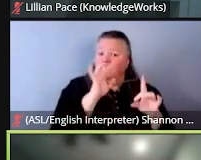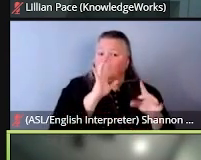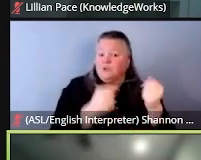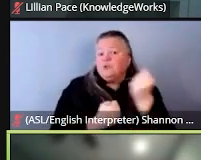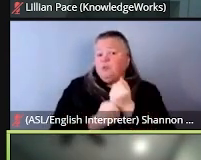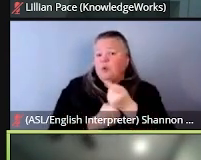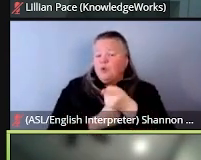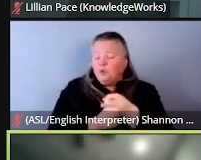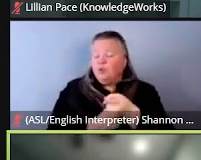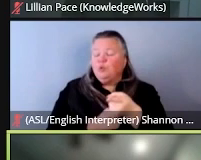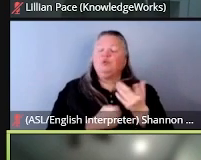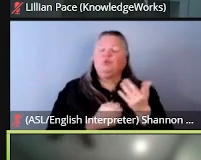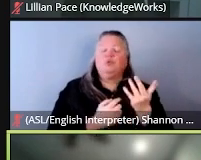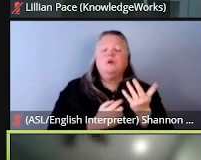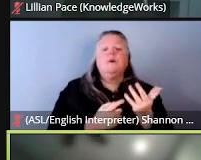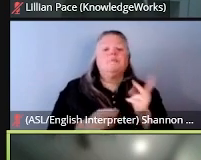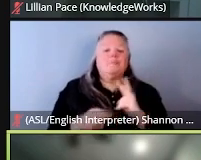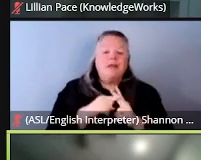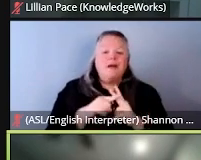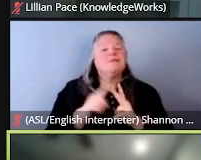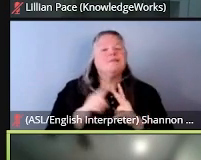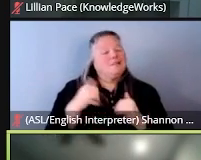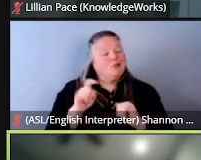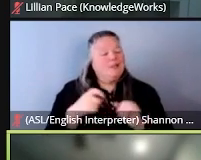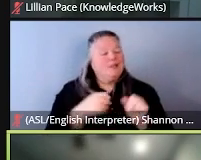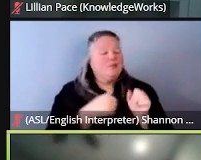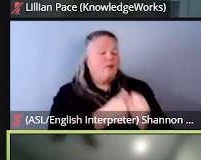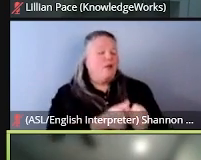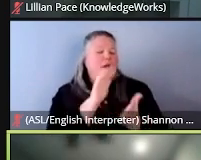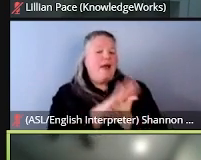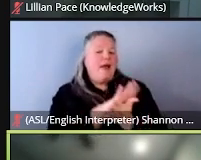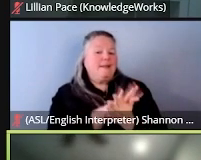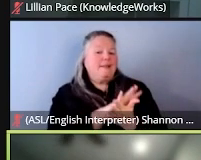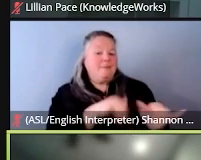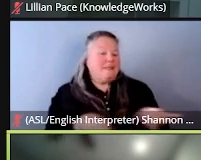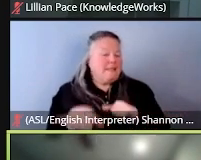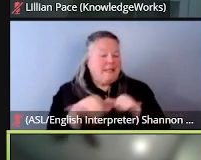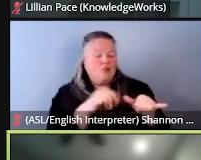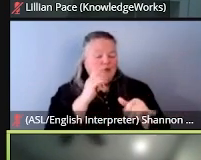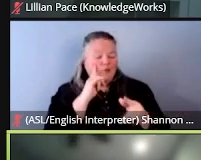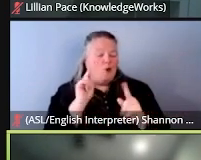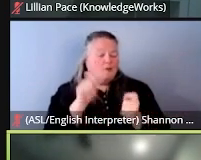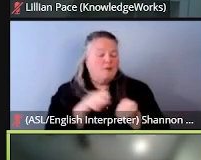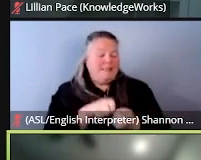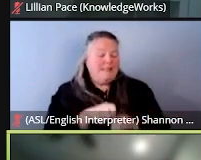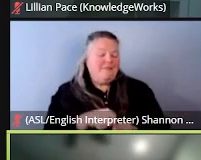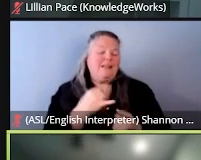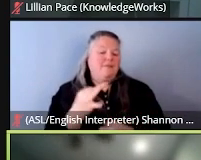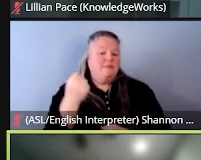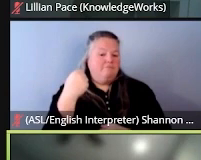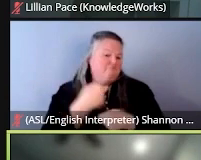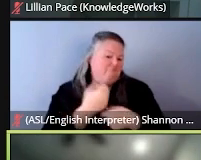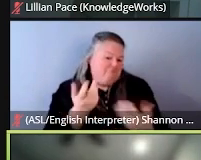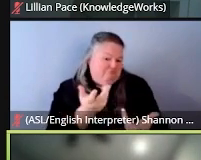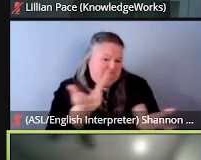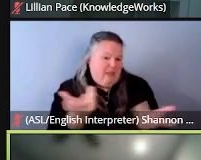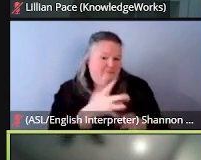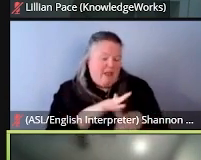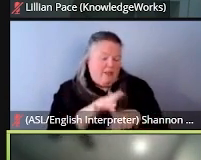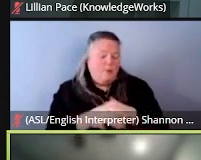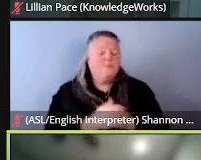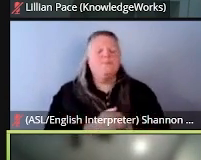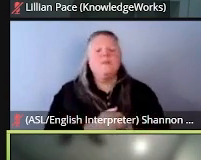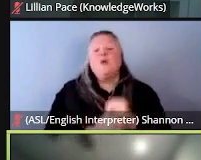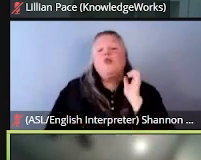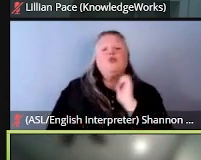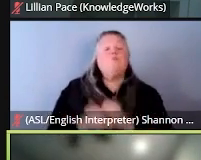things they should keep in mind, like adherence to Kentucky academic standards in certain areas where it makes sense to do so. And then I think the most fun that we had